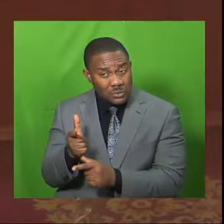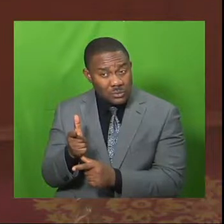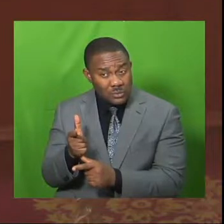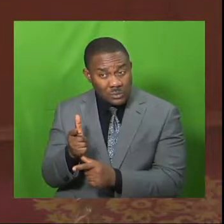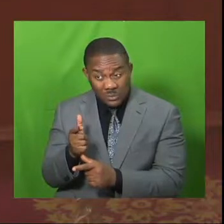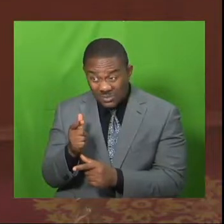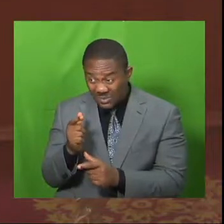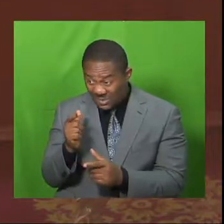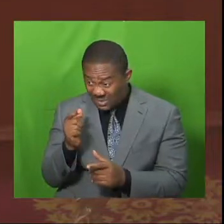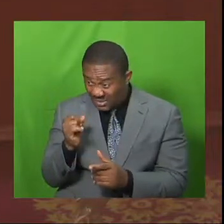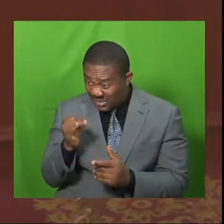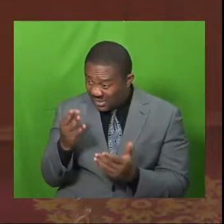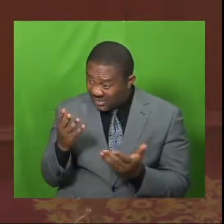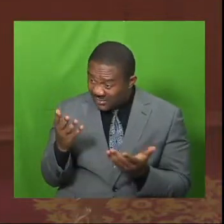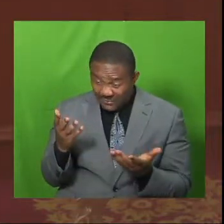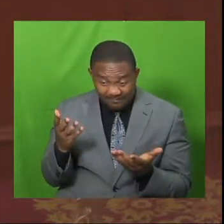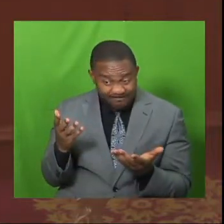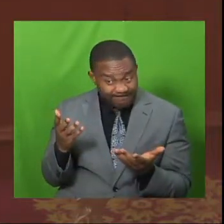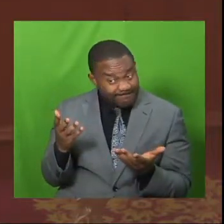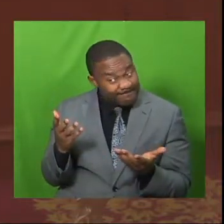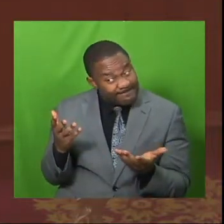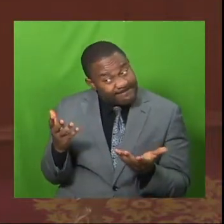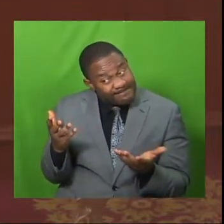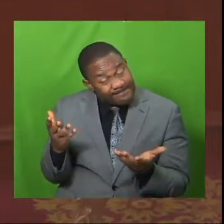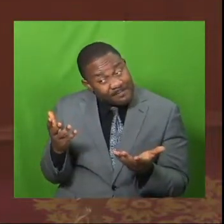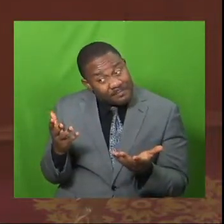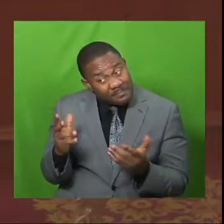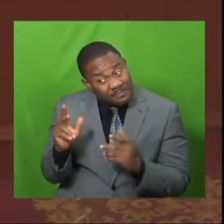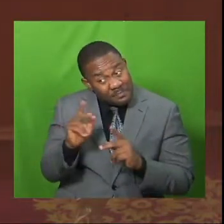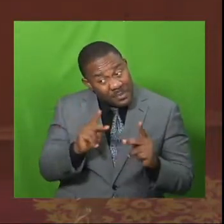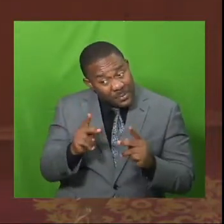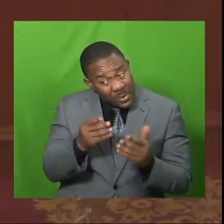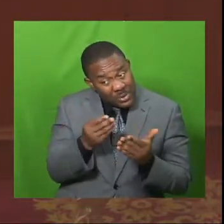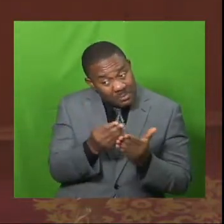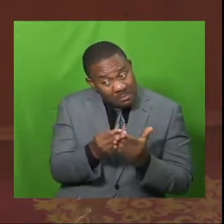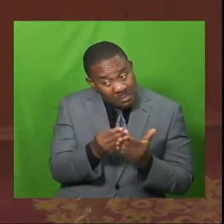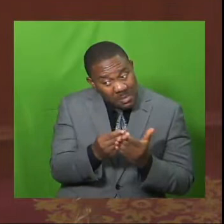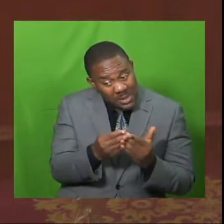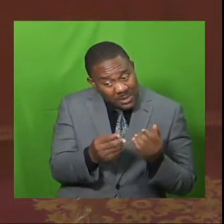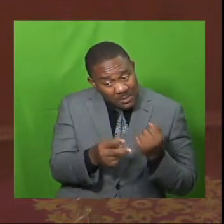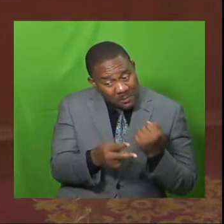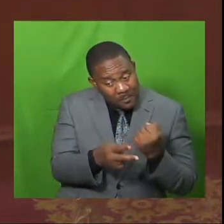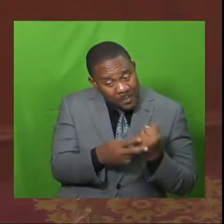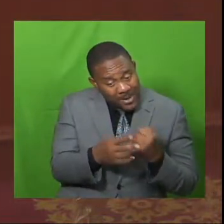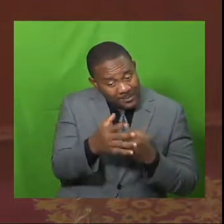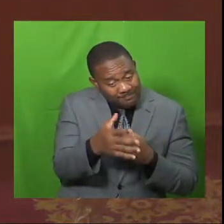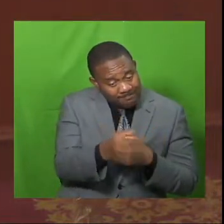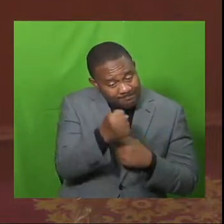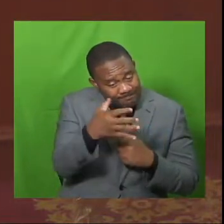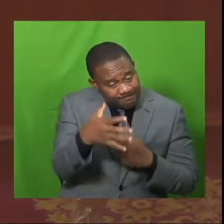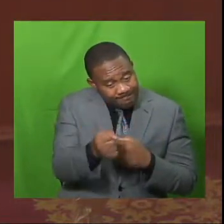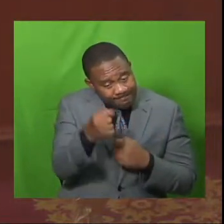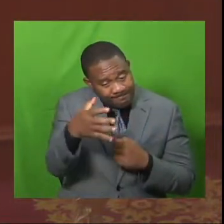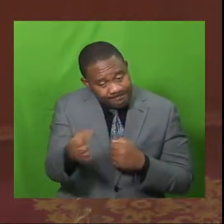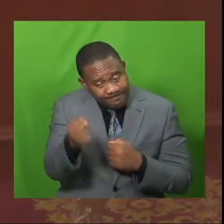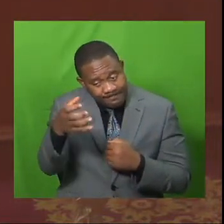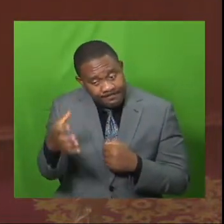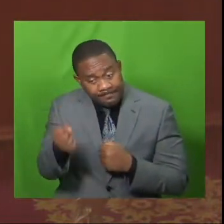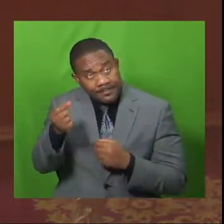people's monies that they have given you that you have refused to pay from them. Unless you go around the whole international